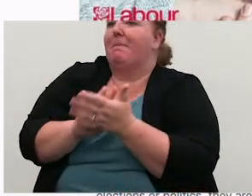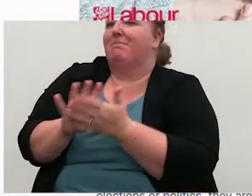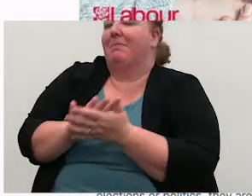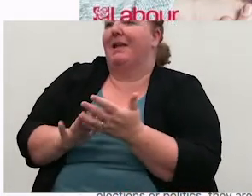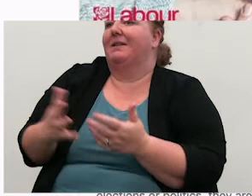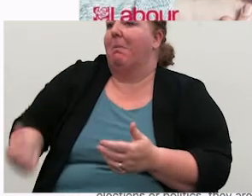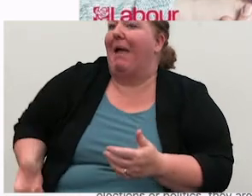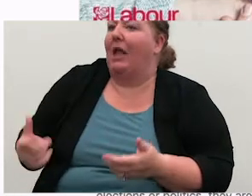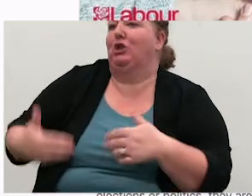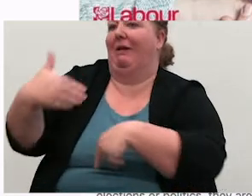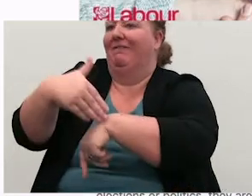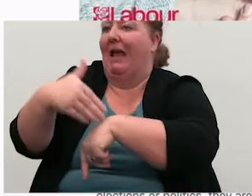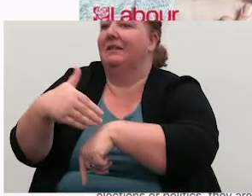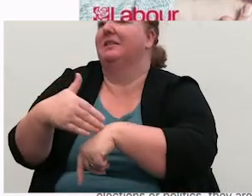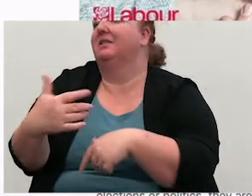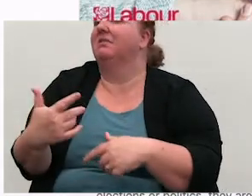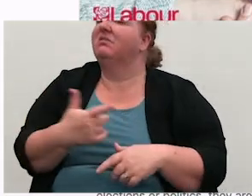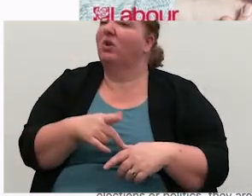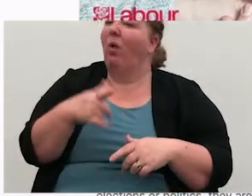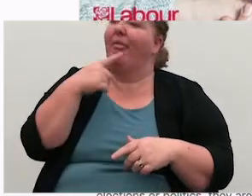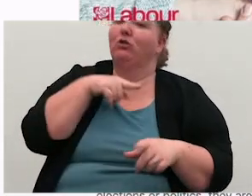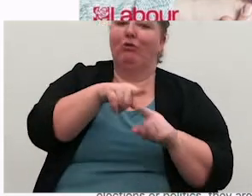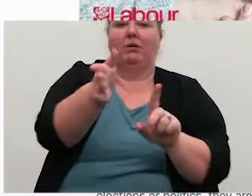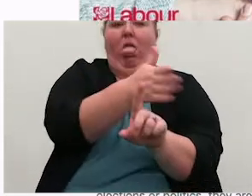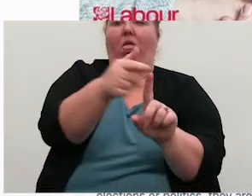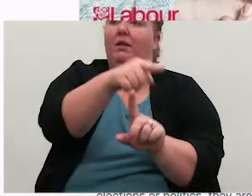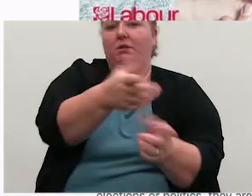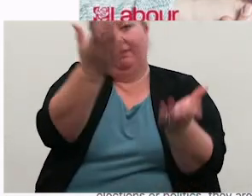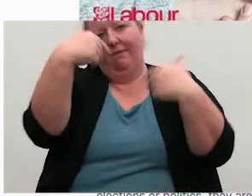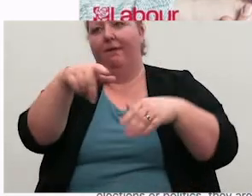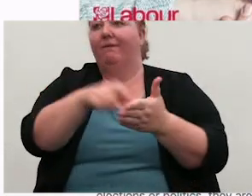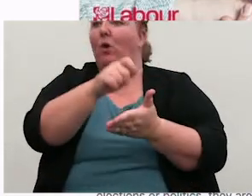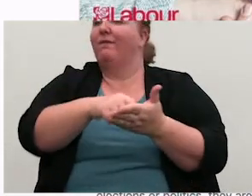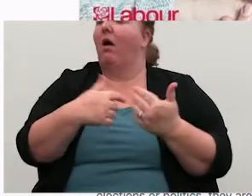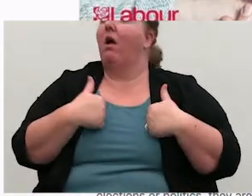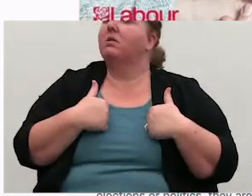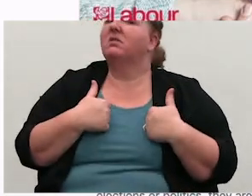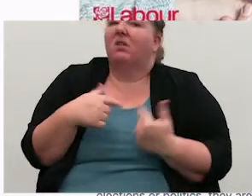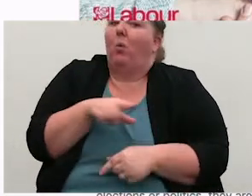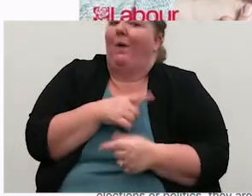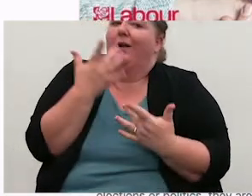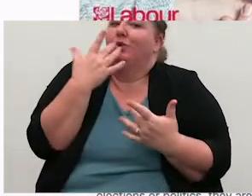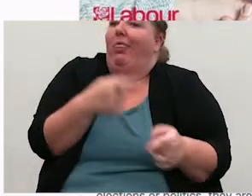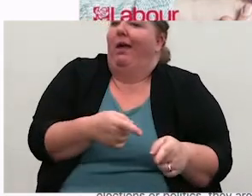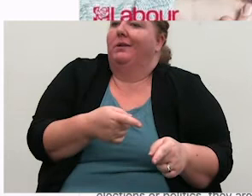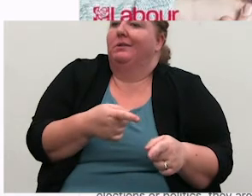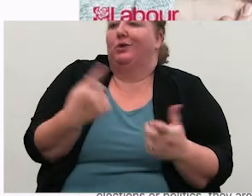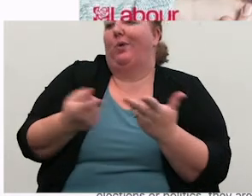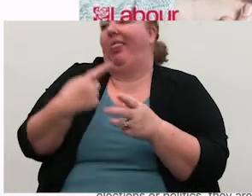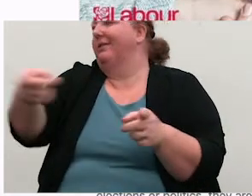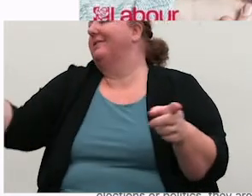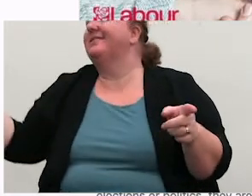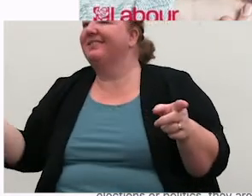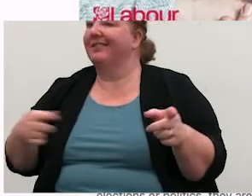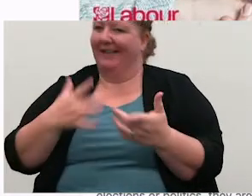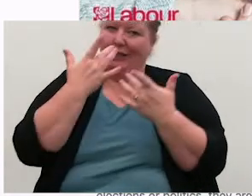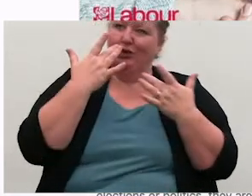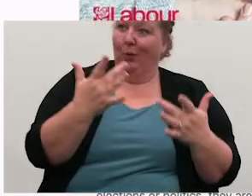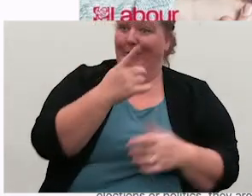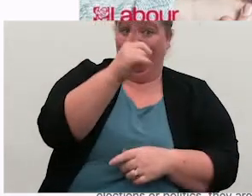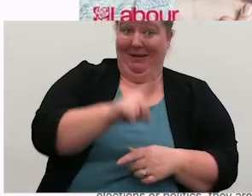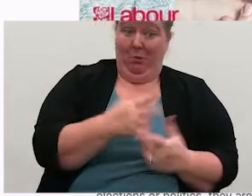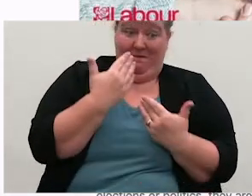betrayed you, come and vote for us. Why bother to show that to anybody else? They can show it only to those people on